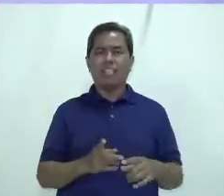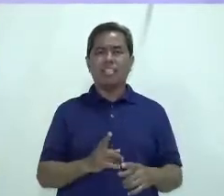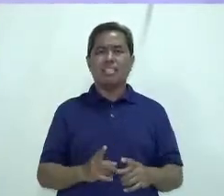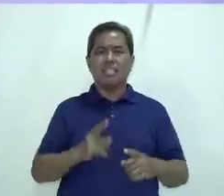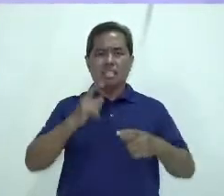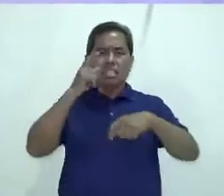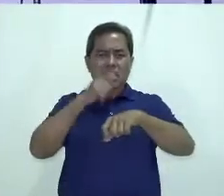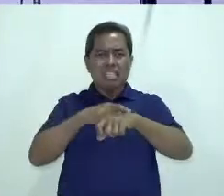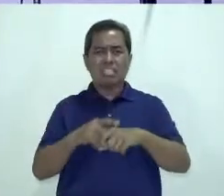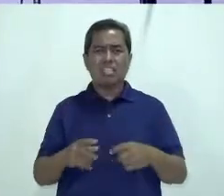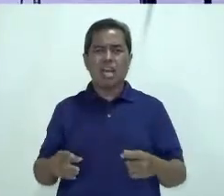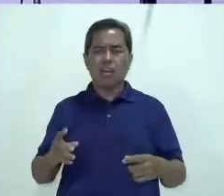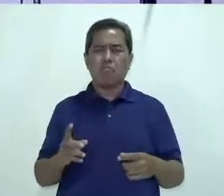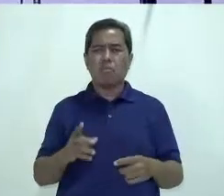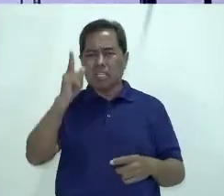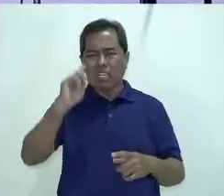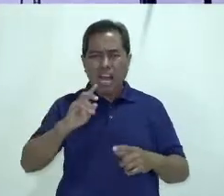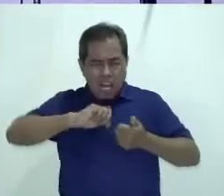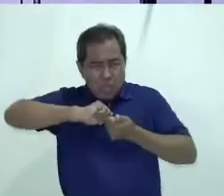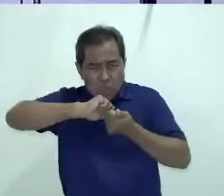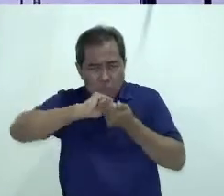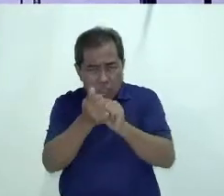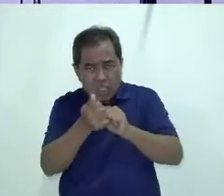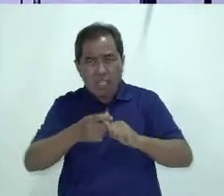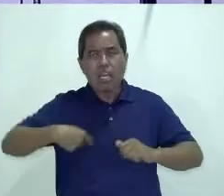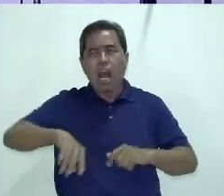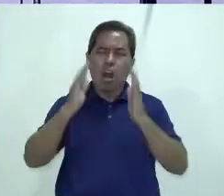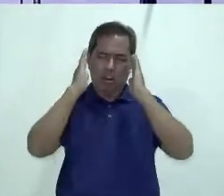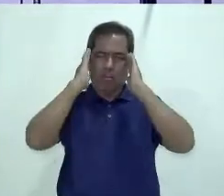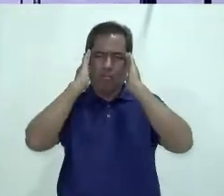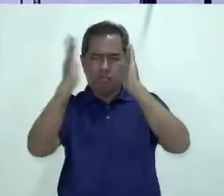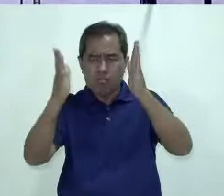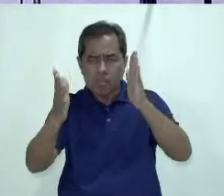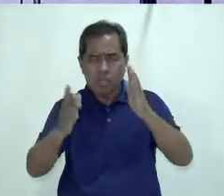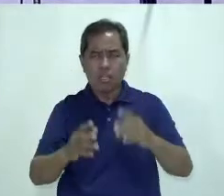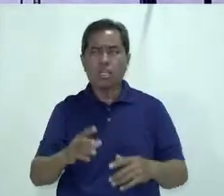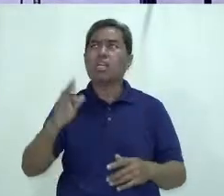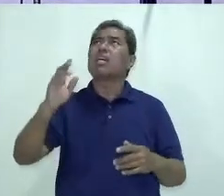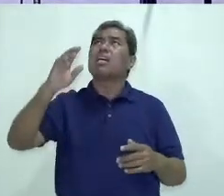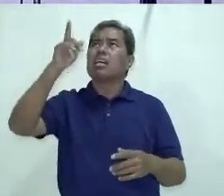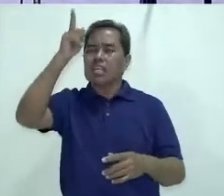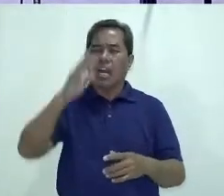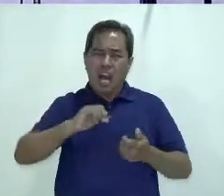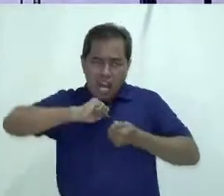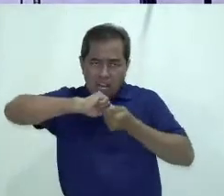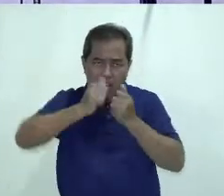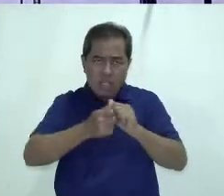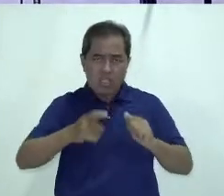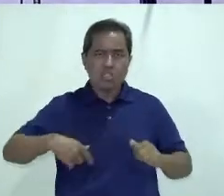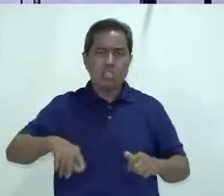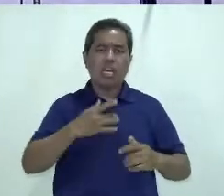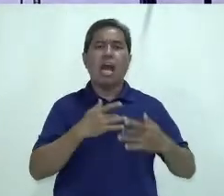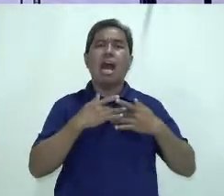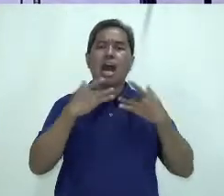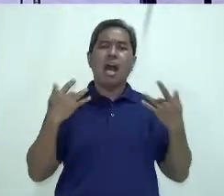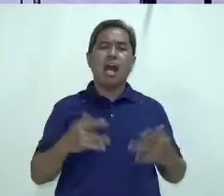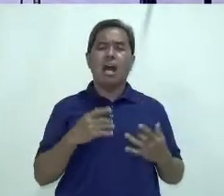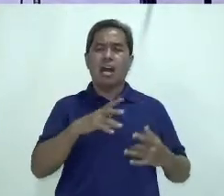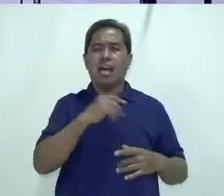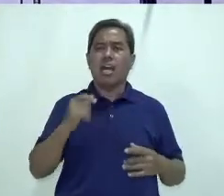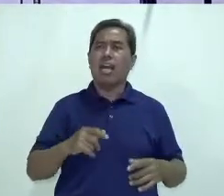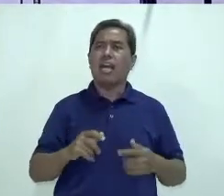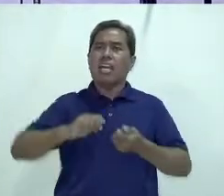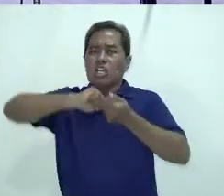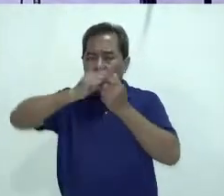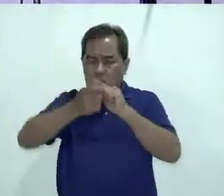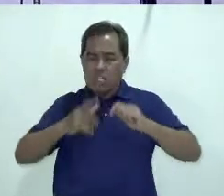shift. He begins with us. He shifts our perspective. He shifts our hearts. He elevates our faith to go a step